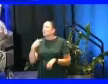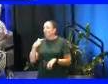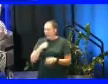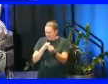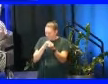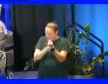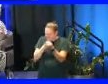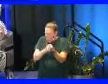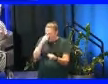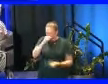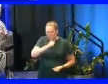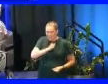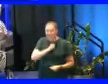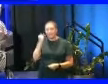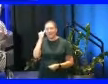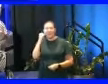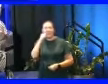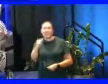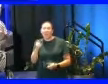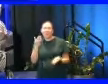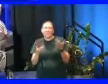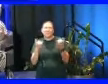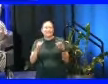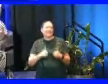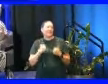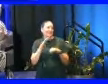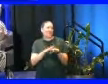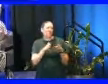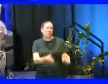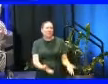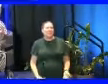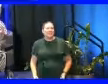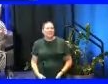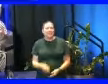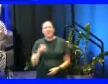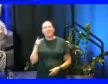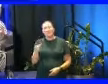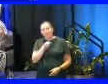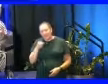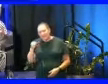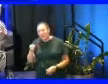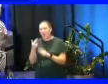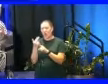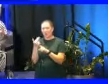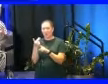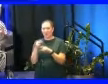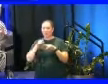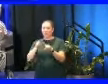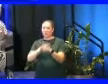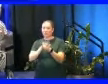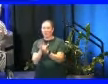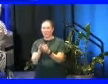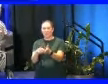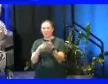myself. Now, hadn't I done that, I'd probably still be on the street. Now, they led me to a hotel, which during the pandemic, we supposed to wear masks,